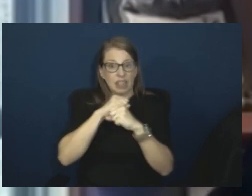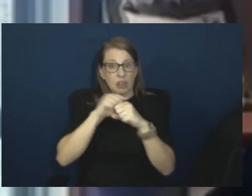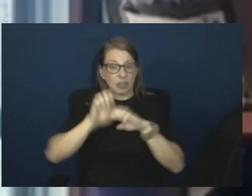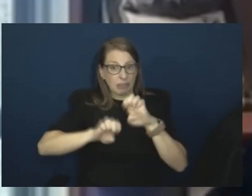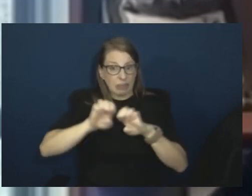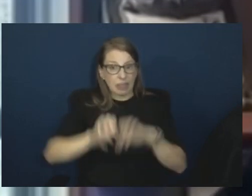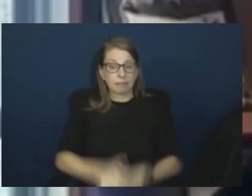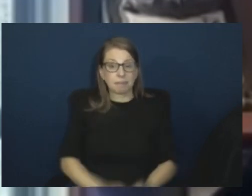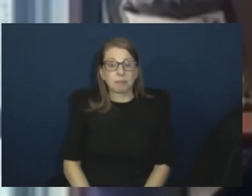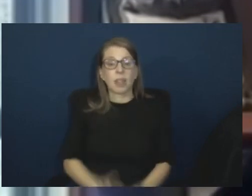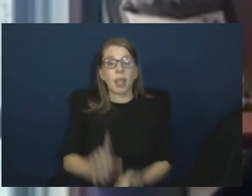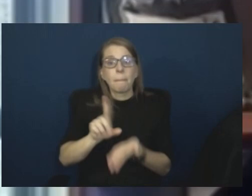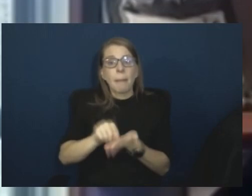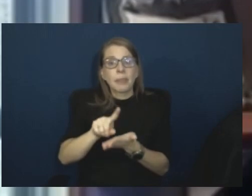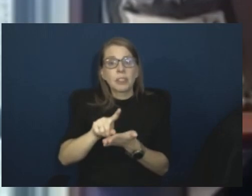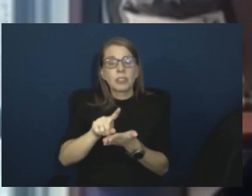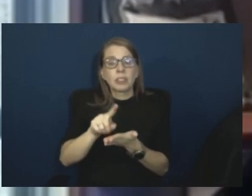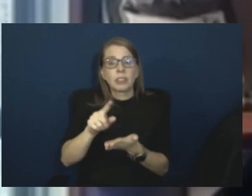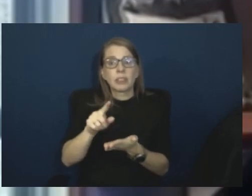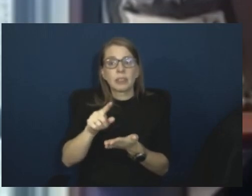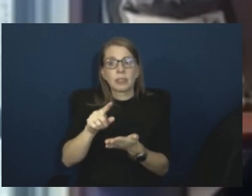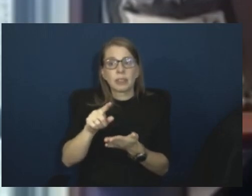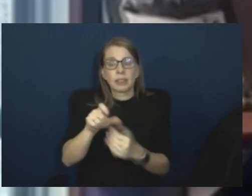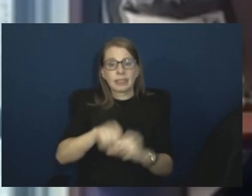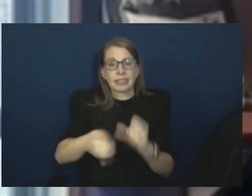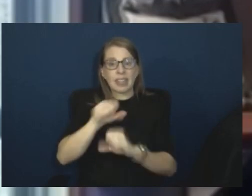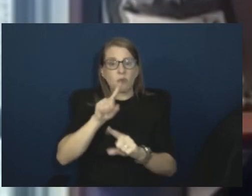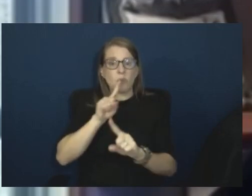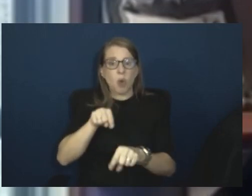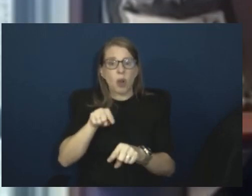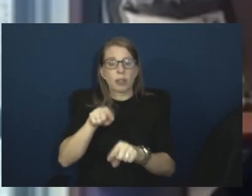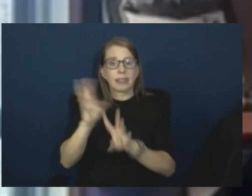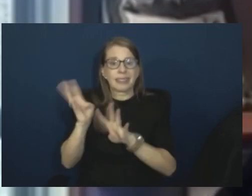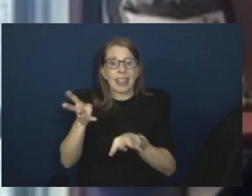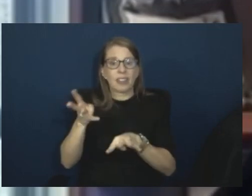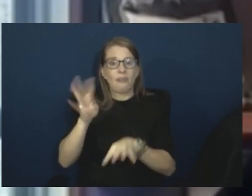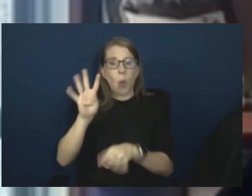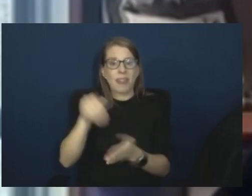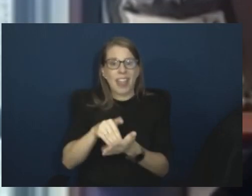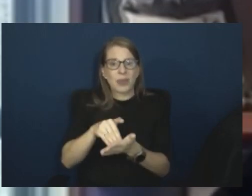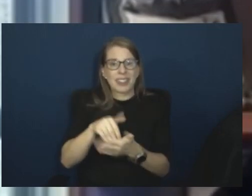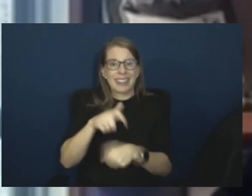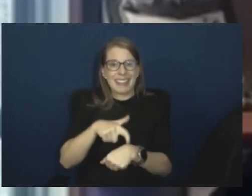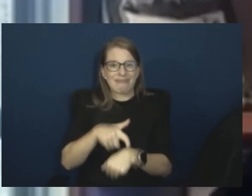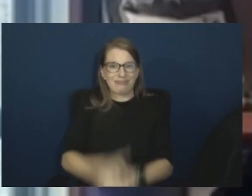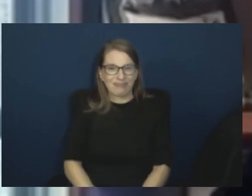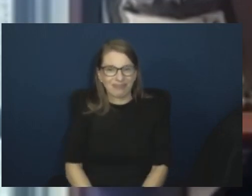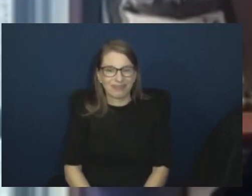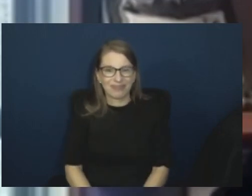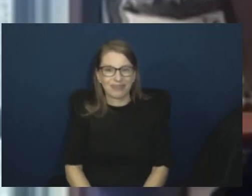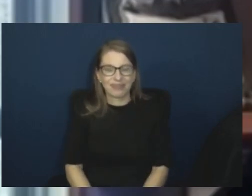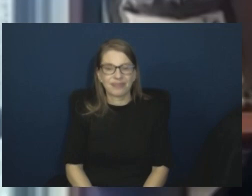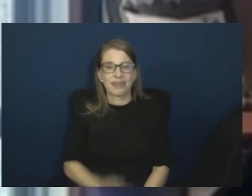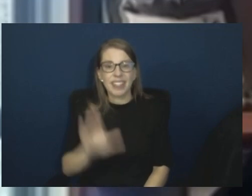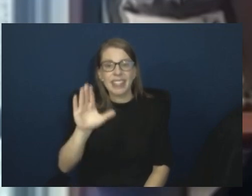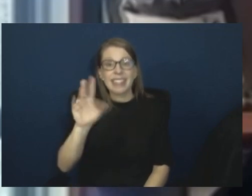We published it in Nature in Scientific Reports. It's been downloaded 4,000 times.